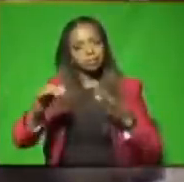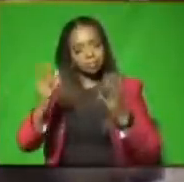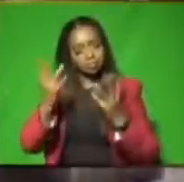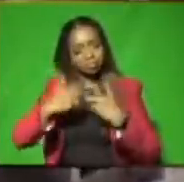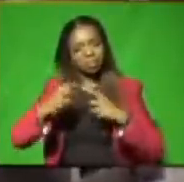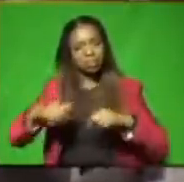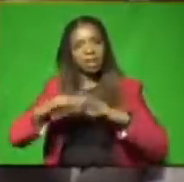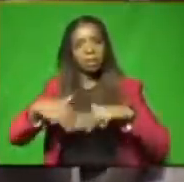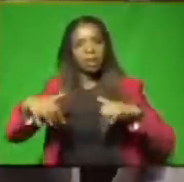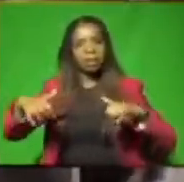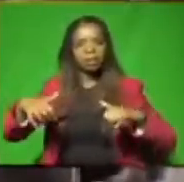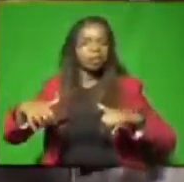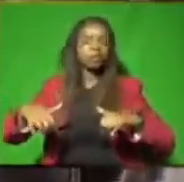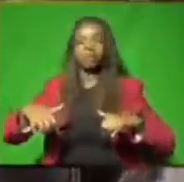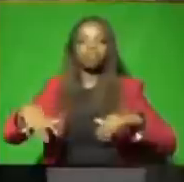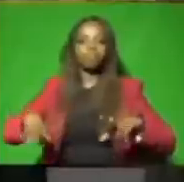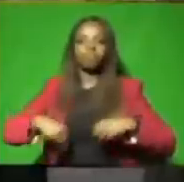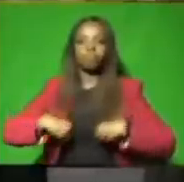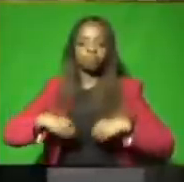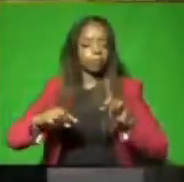accepted. Thank you.